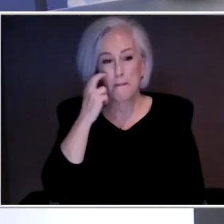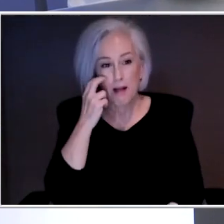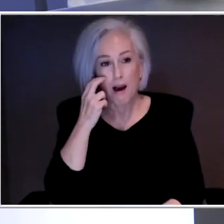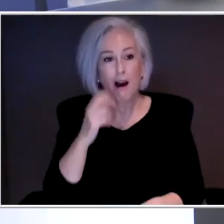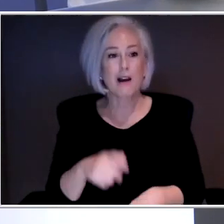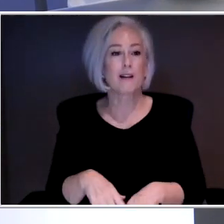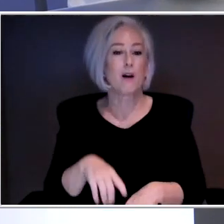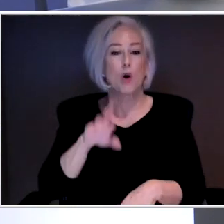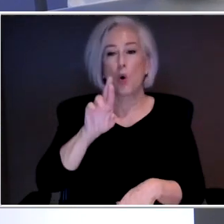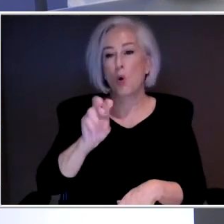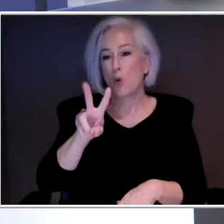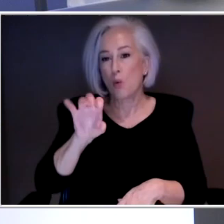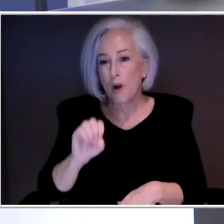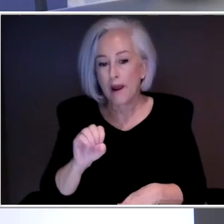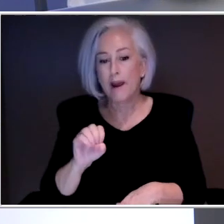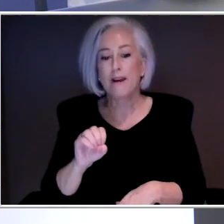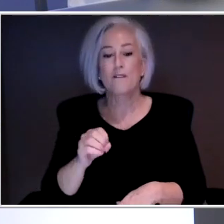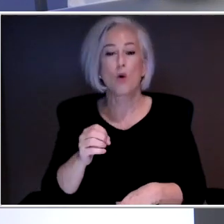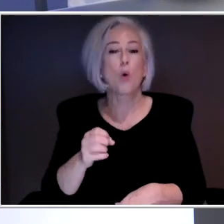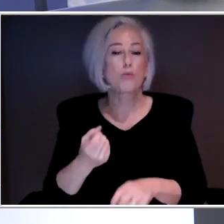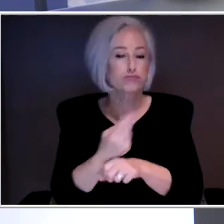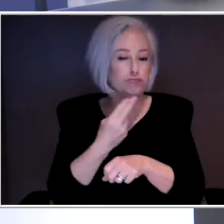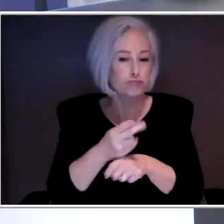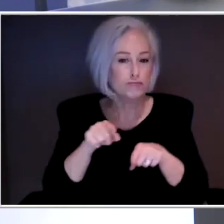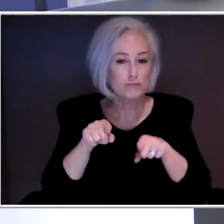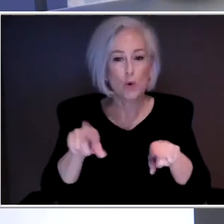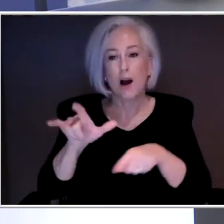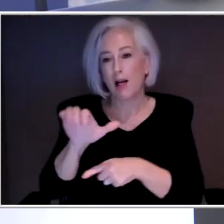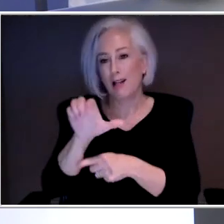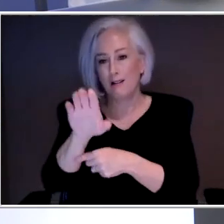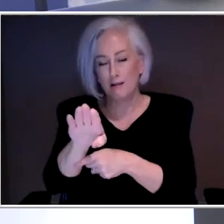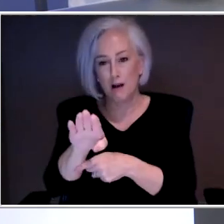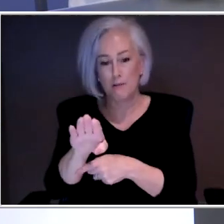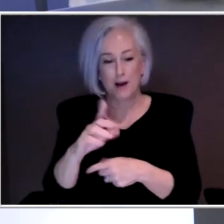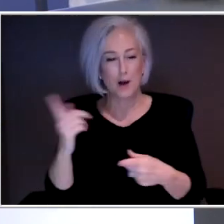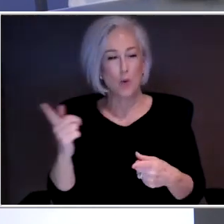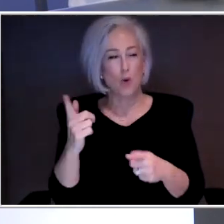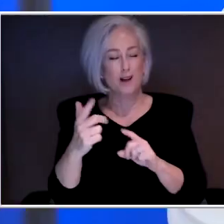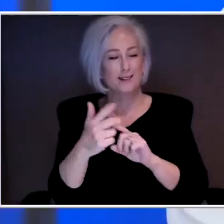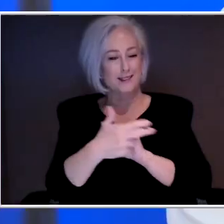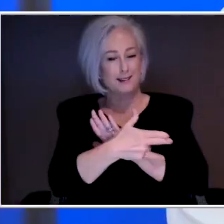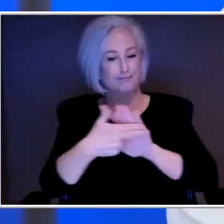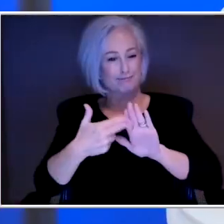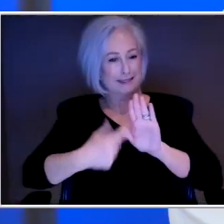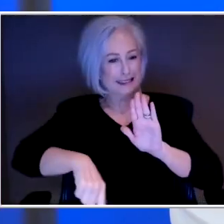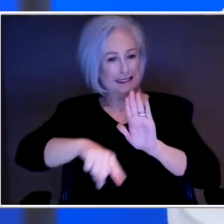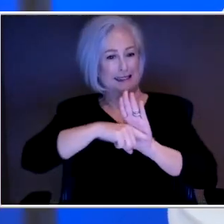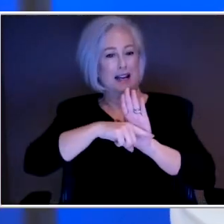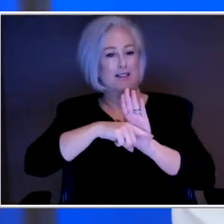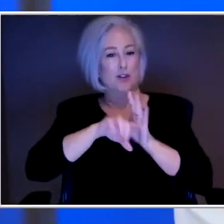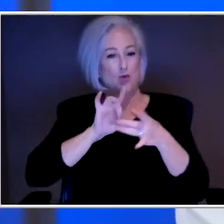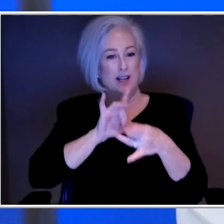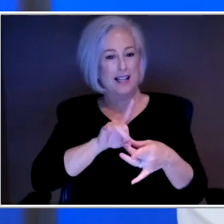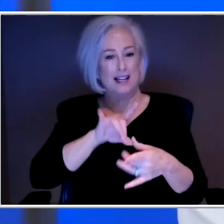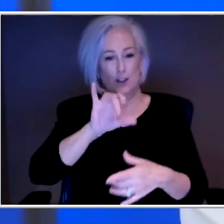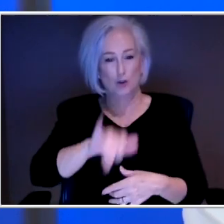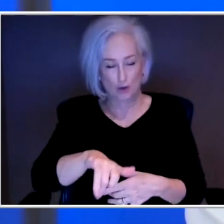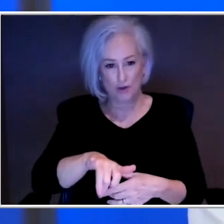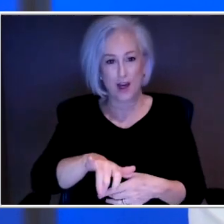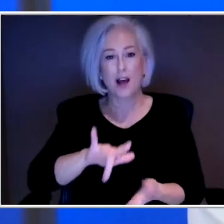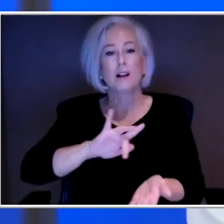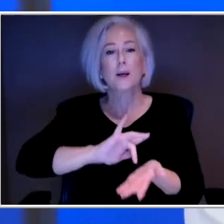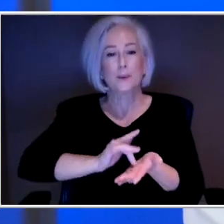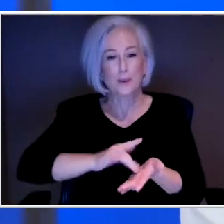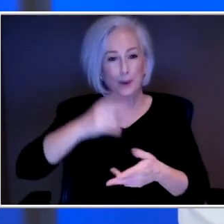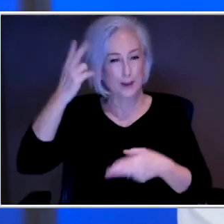what's correct and what's incorrect about the stigma surrounding psychedelics? Yeah, so I think the stigma with psychedelics really comes